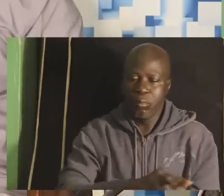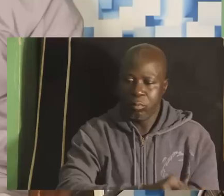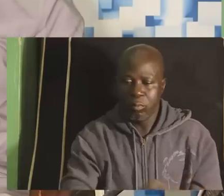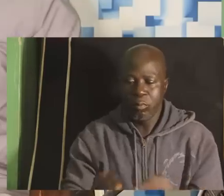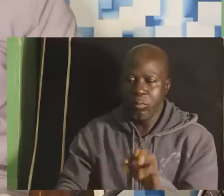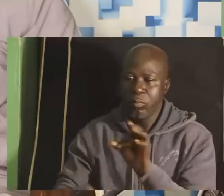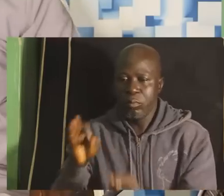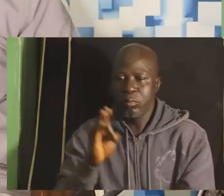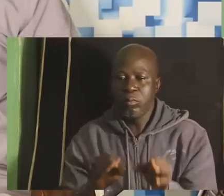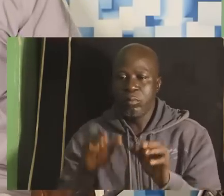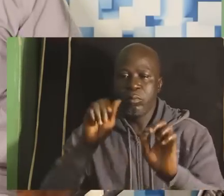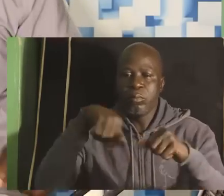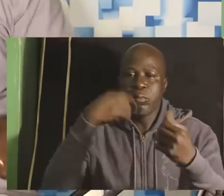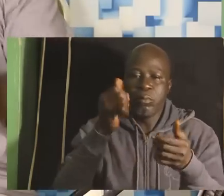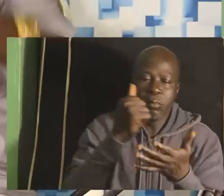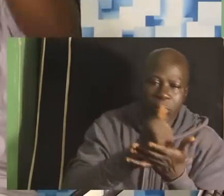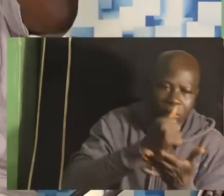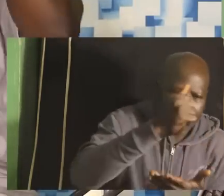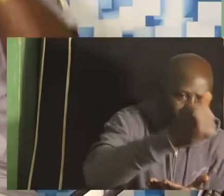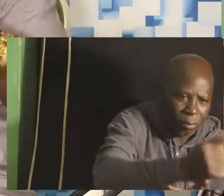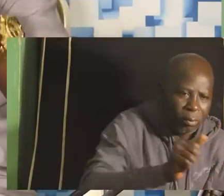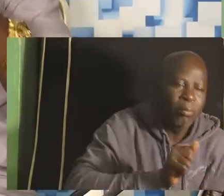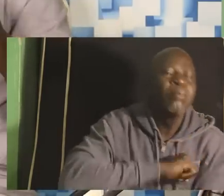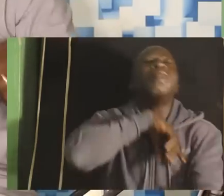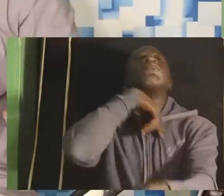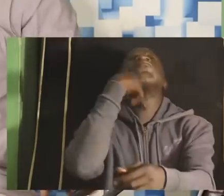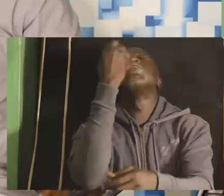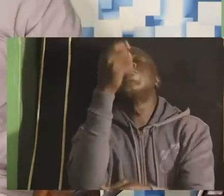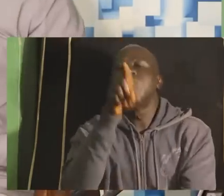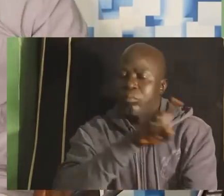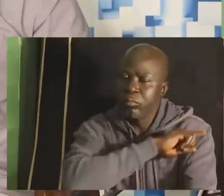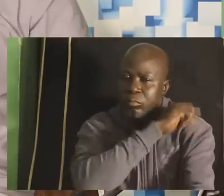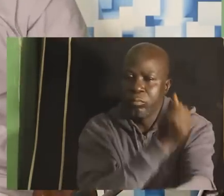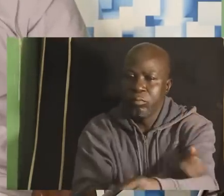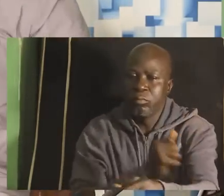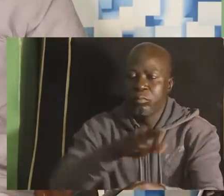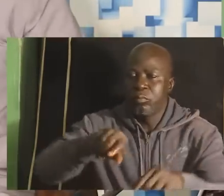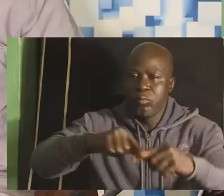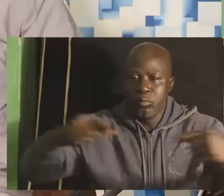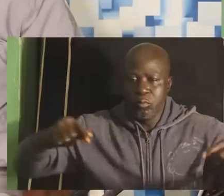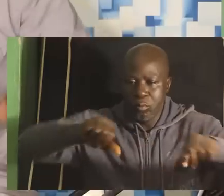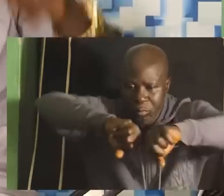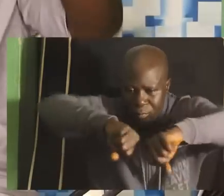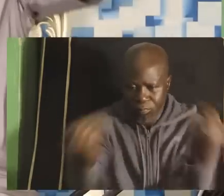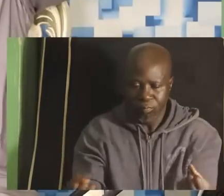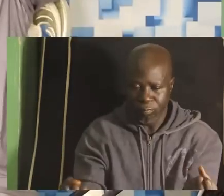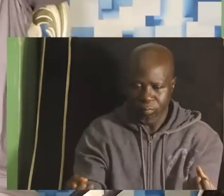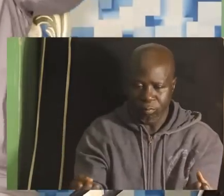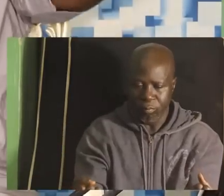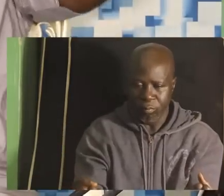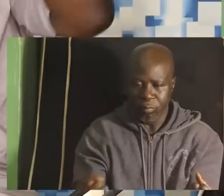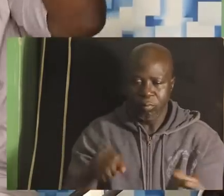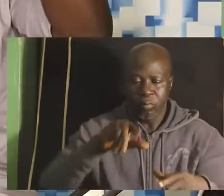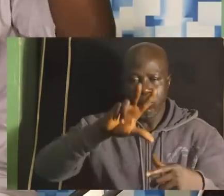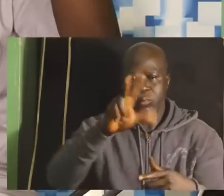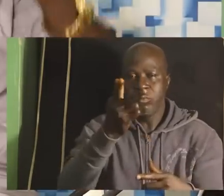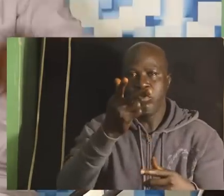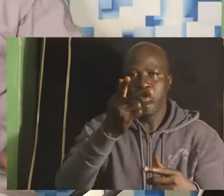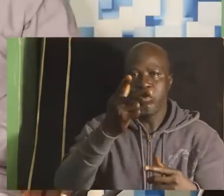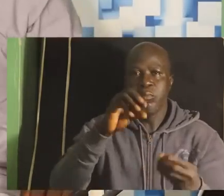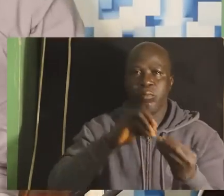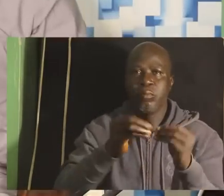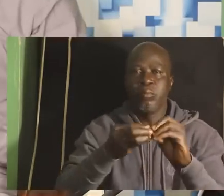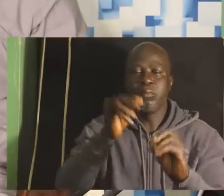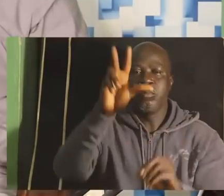se amen you can say amen mo pa la se I authorize okun yen ja that rope is cut off number 3